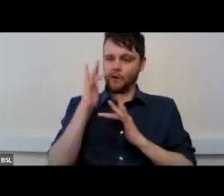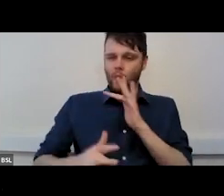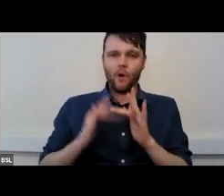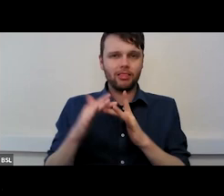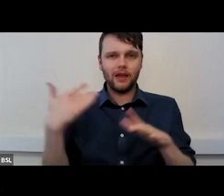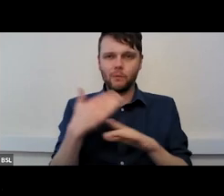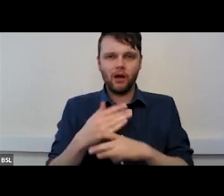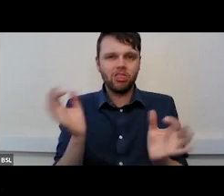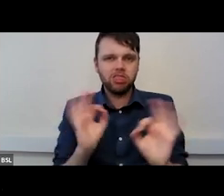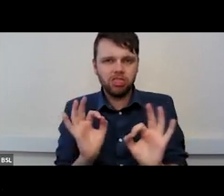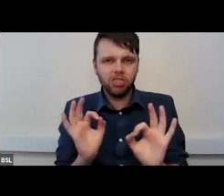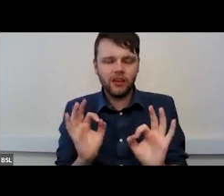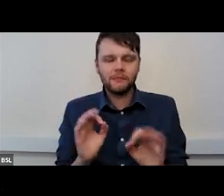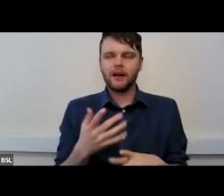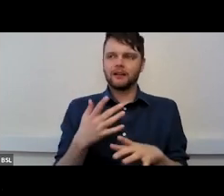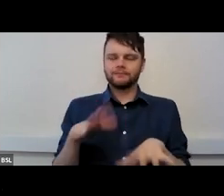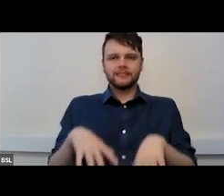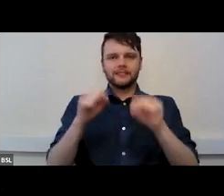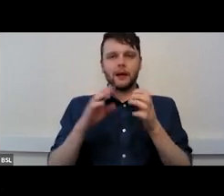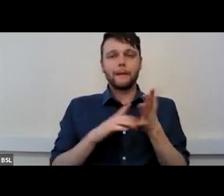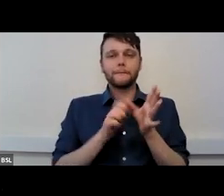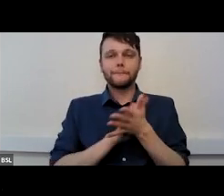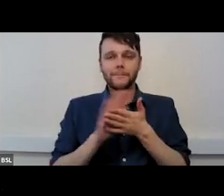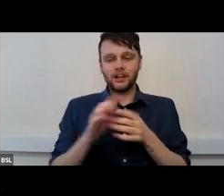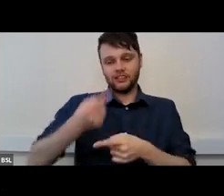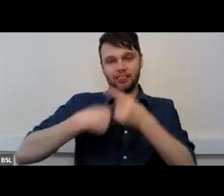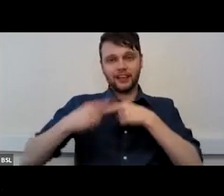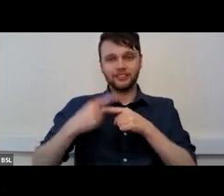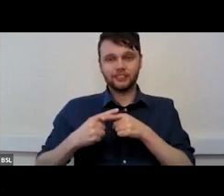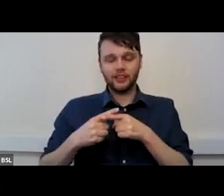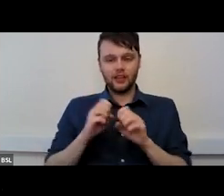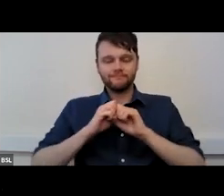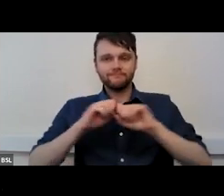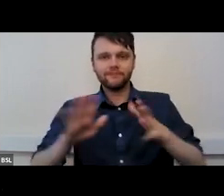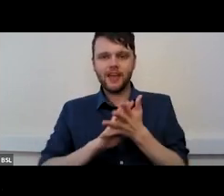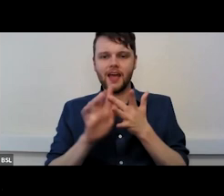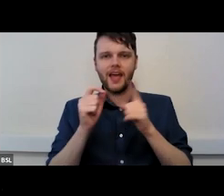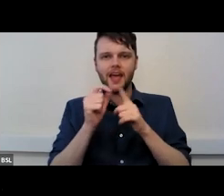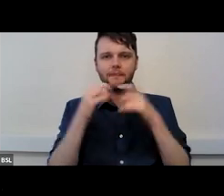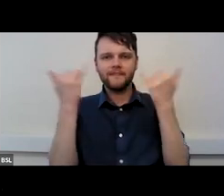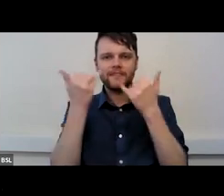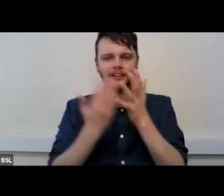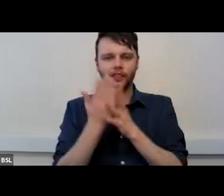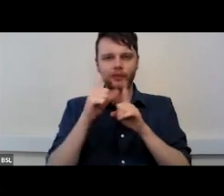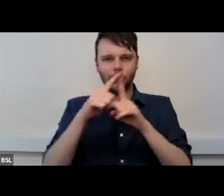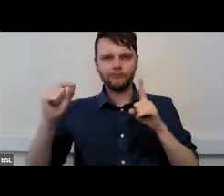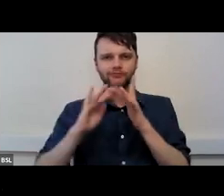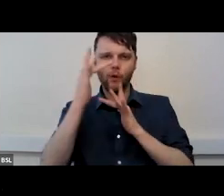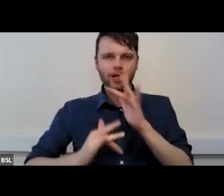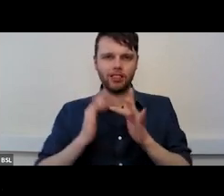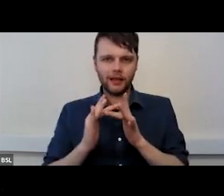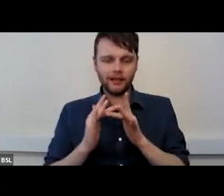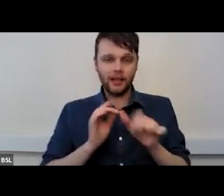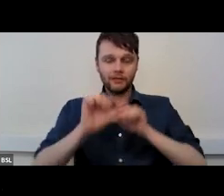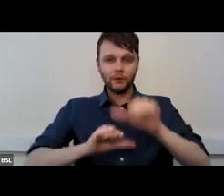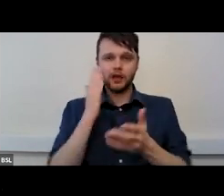programming, but we took the plunge in March last year to deliver HippFest in a digital format. And the process was challenging to